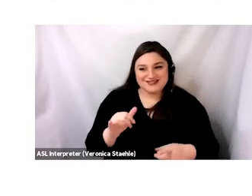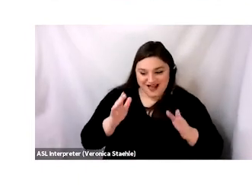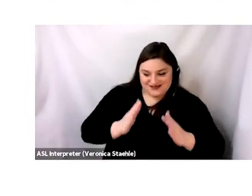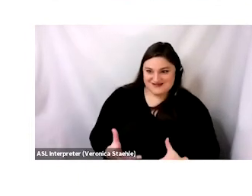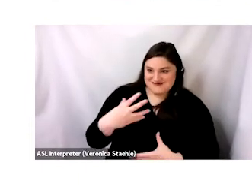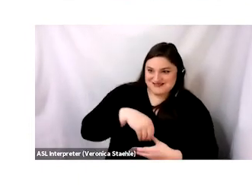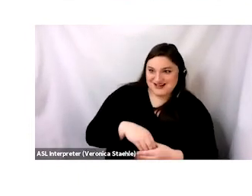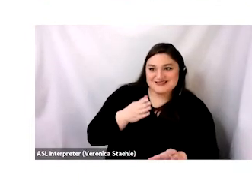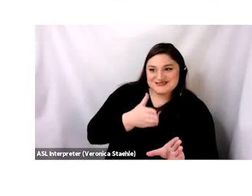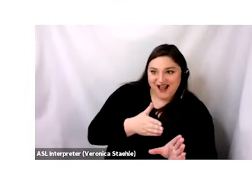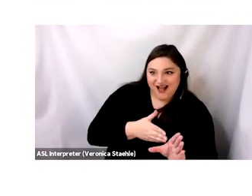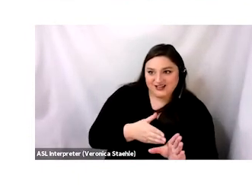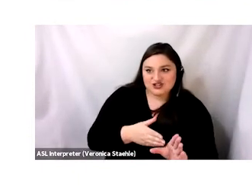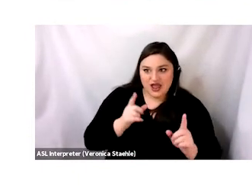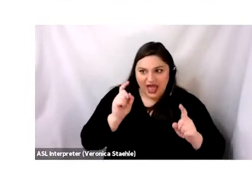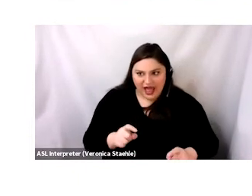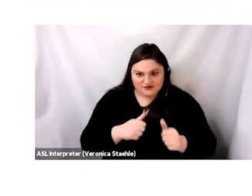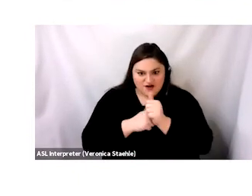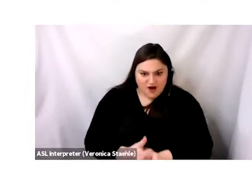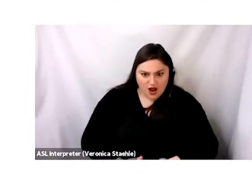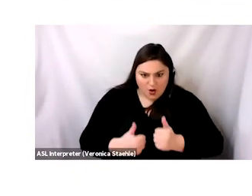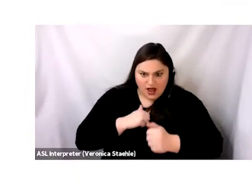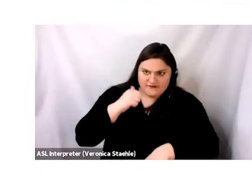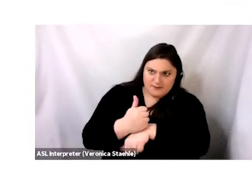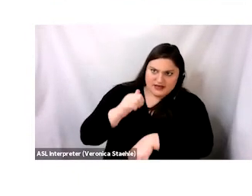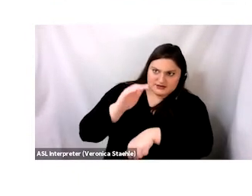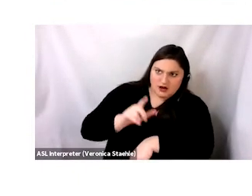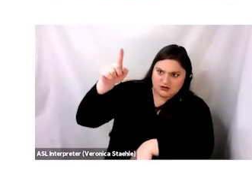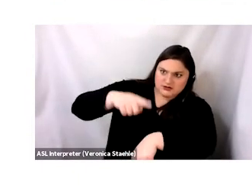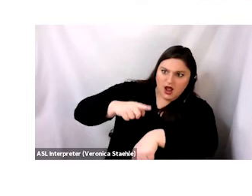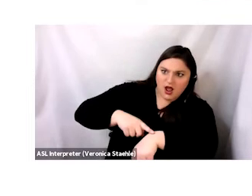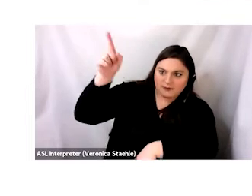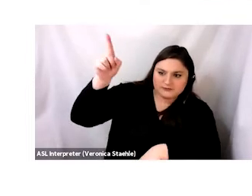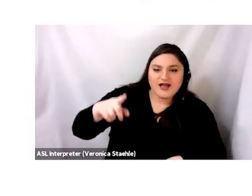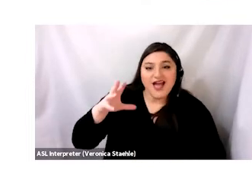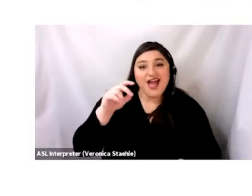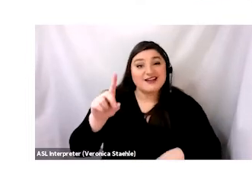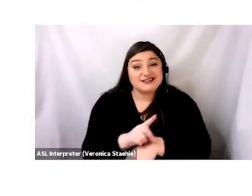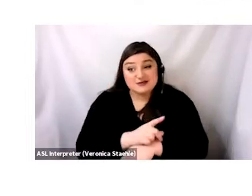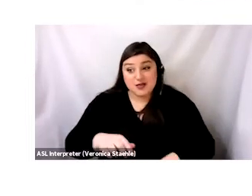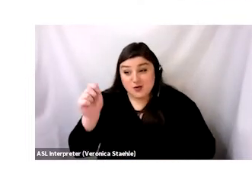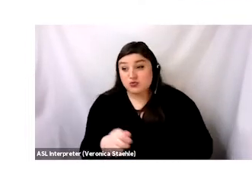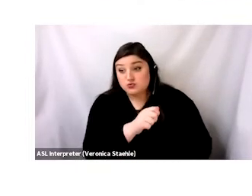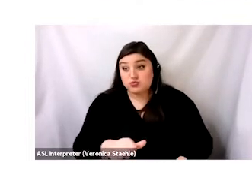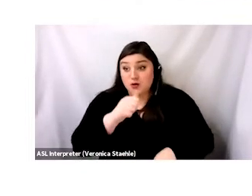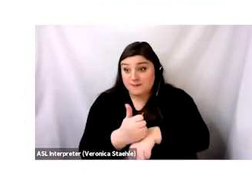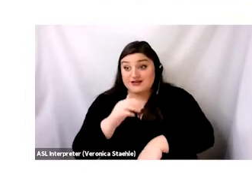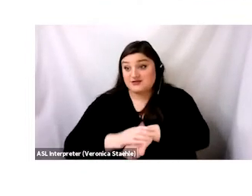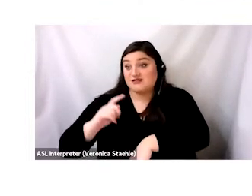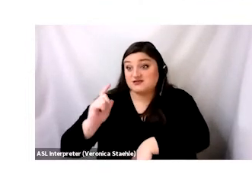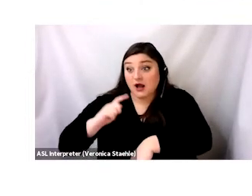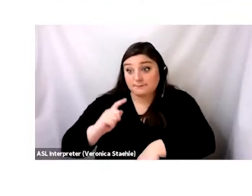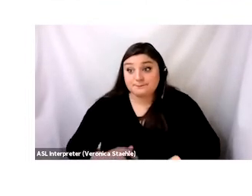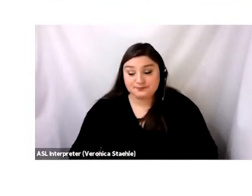of people to lead a time-oriented life. And they were disciplined by the value of time. Thus, slave